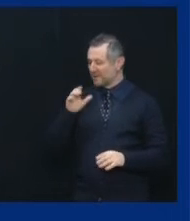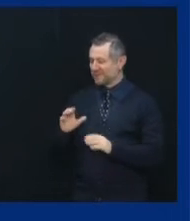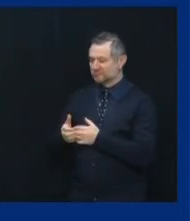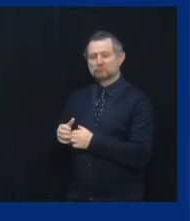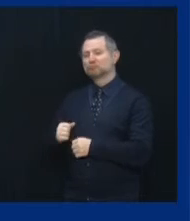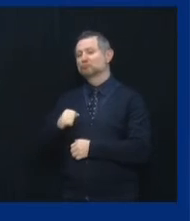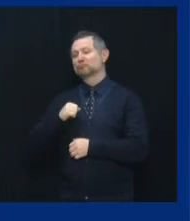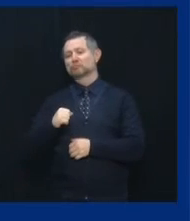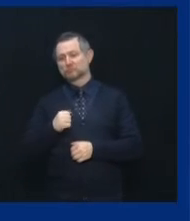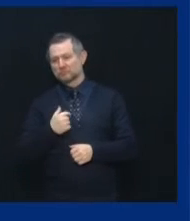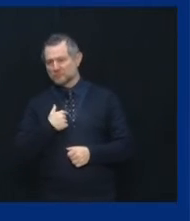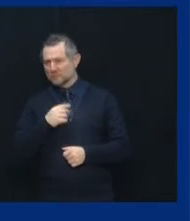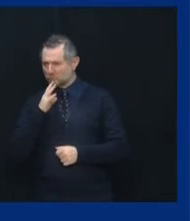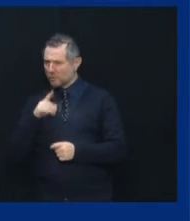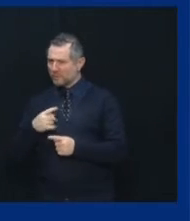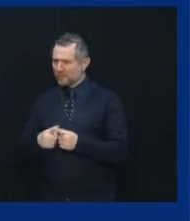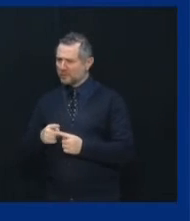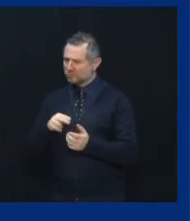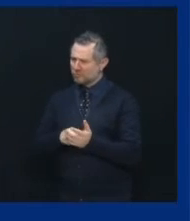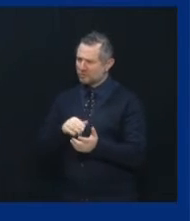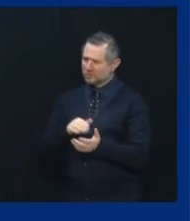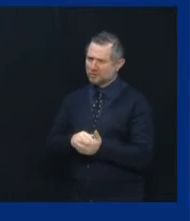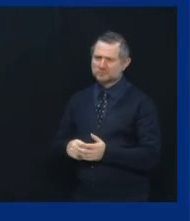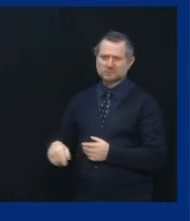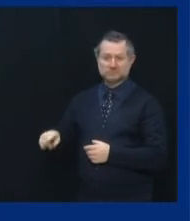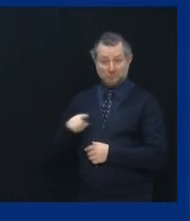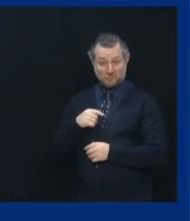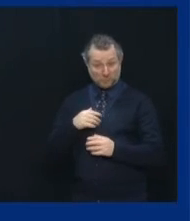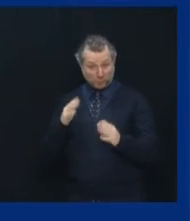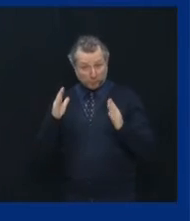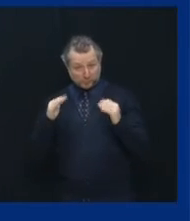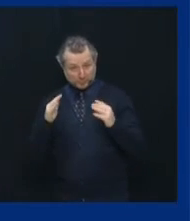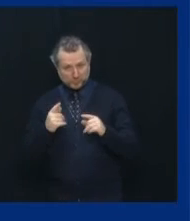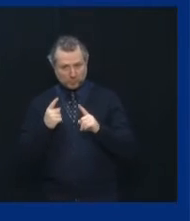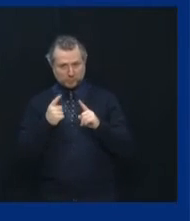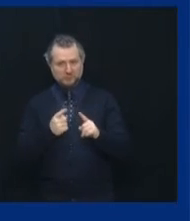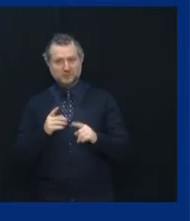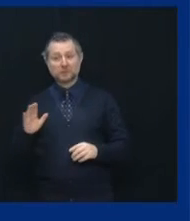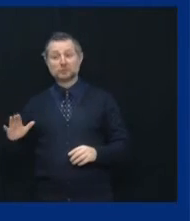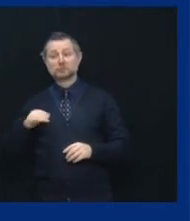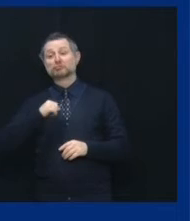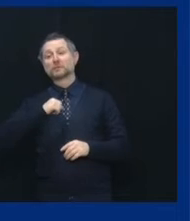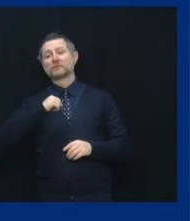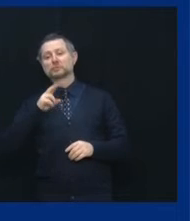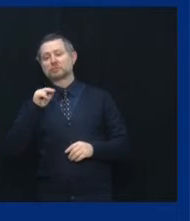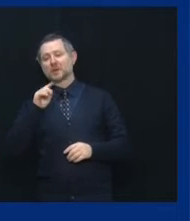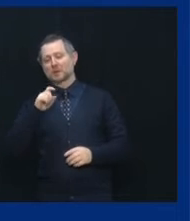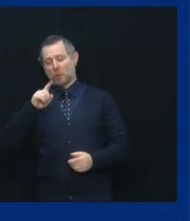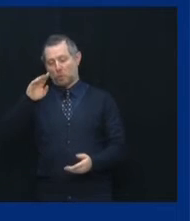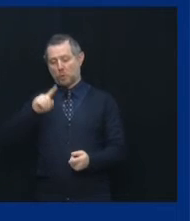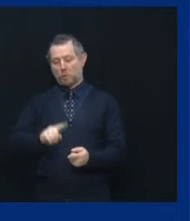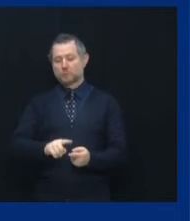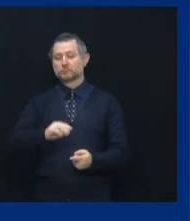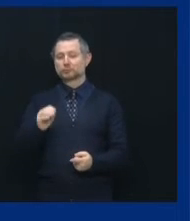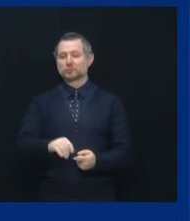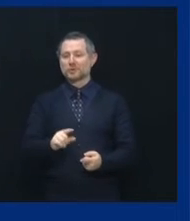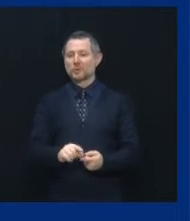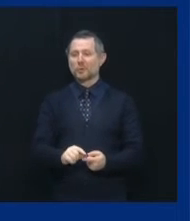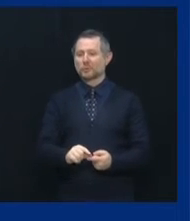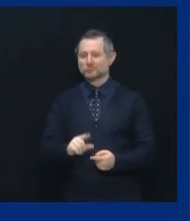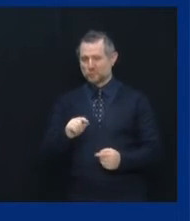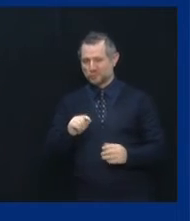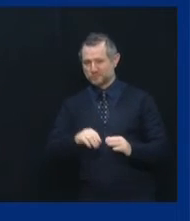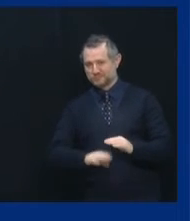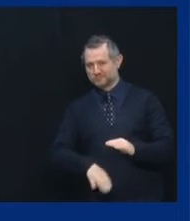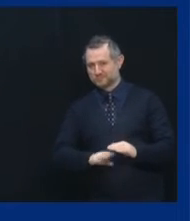workers. We hope the refusal rate is lower than 20%